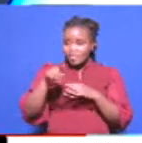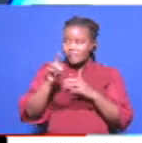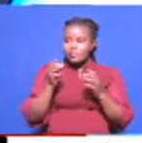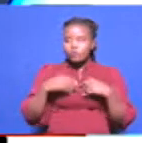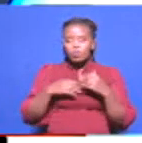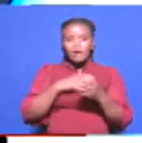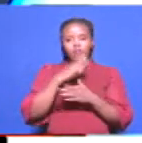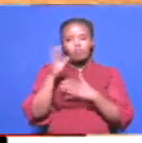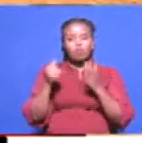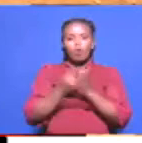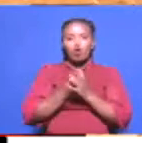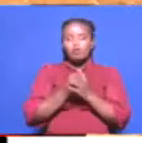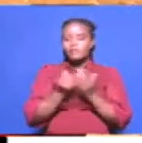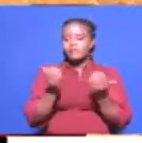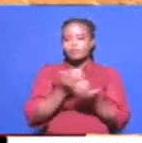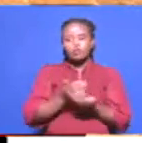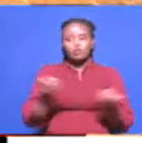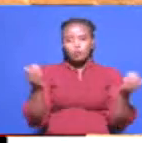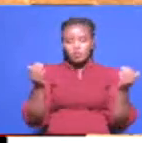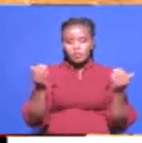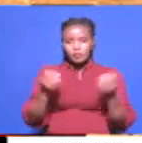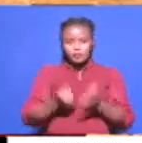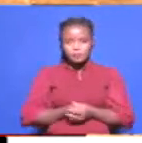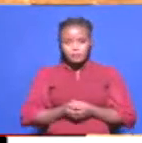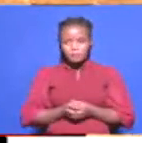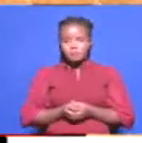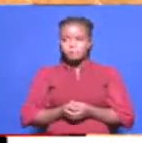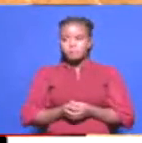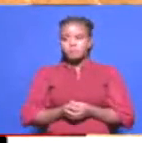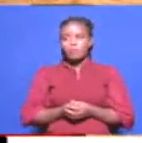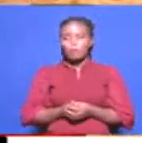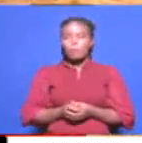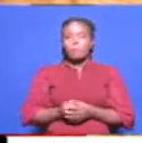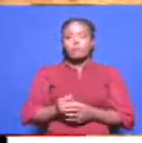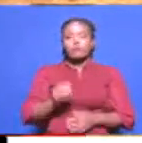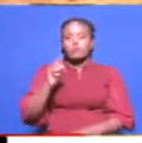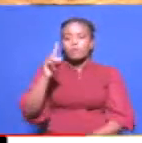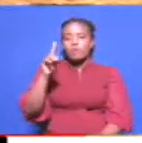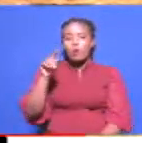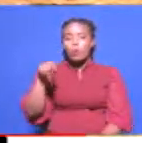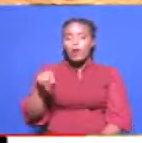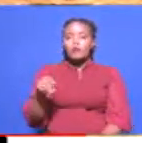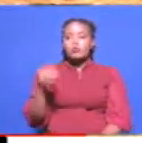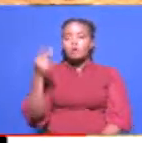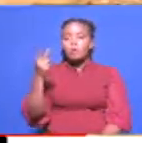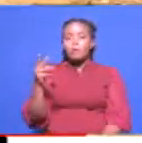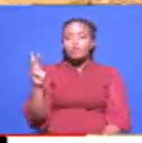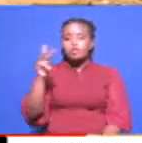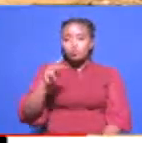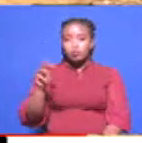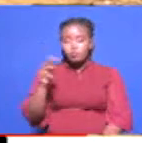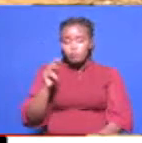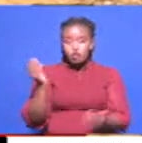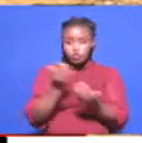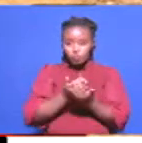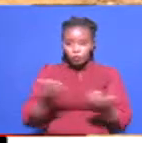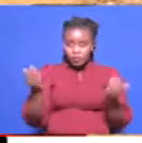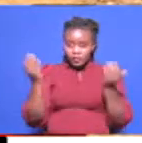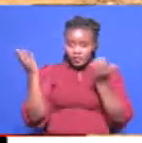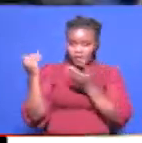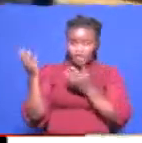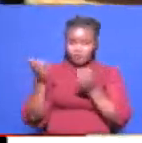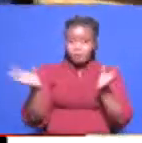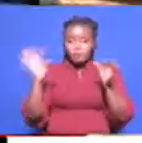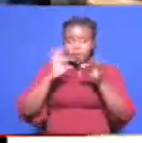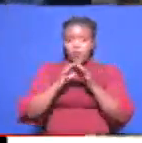all-round learners. With 1.2 million students set to report to secondary school to begin Form 1 from 3rd of